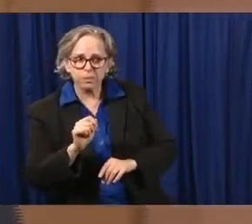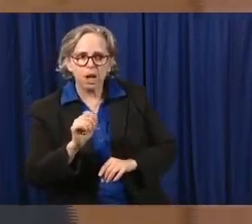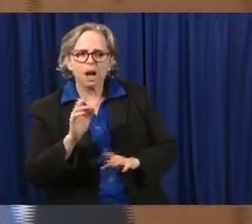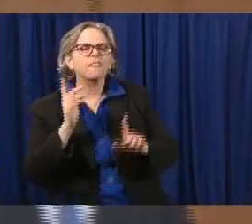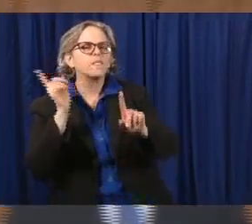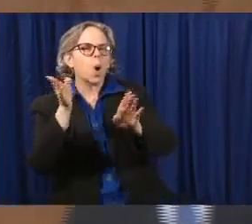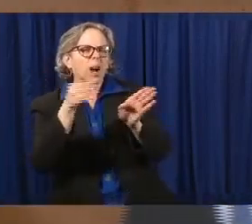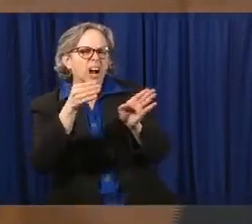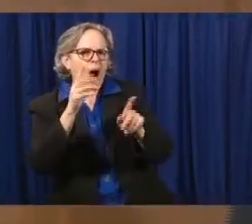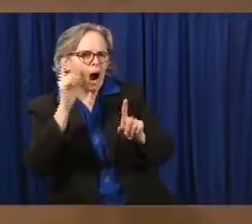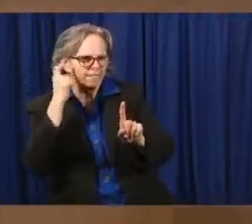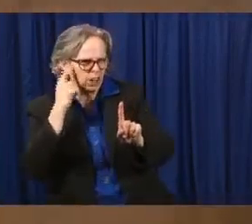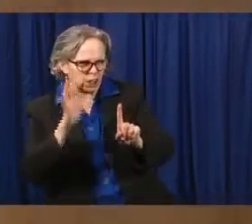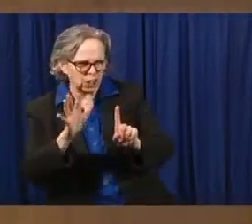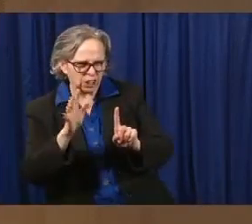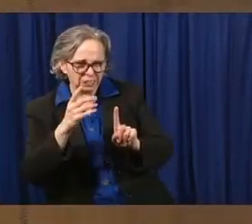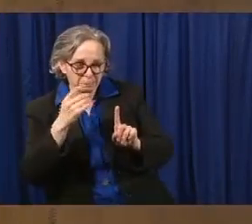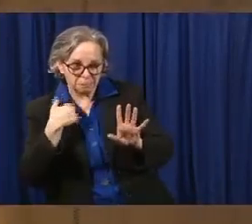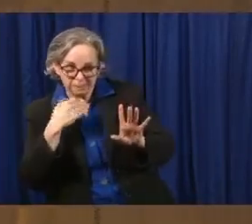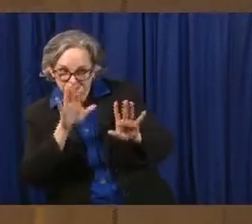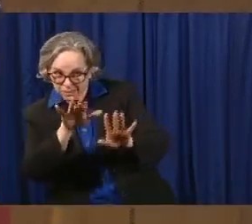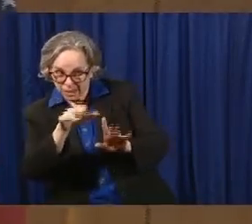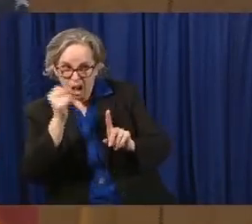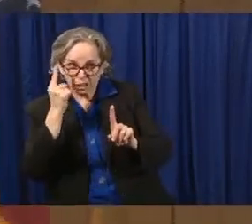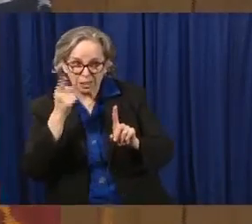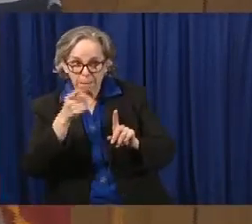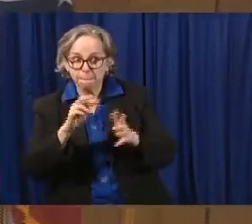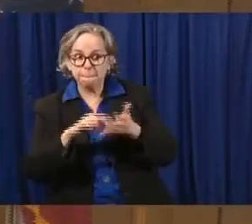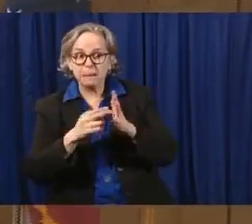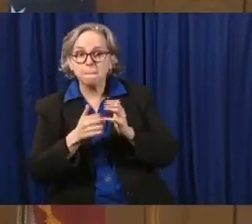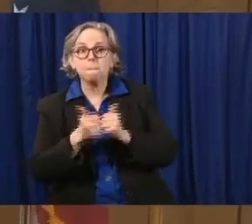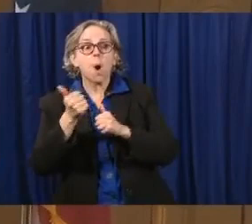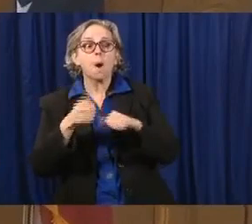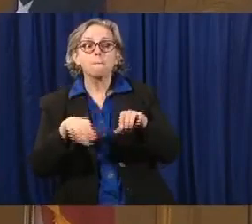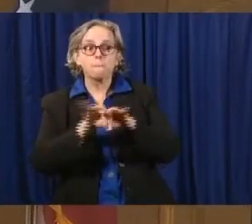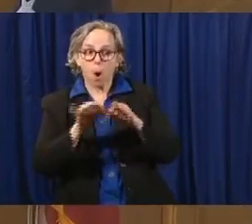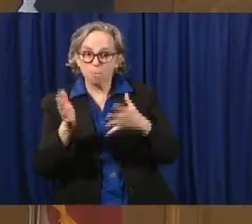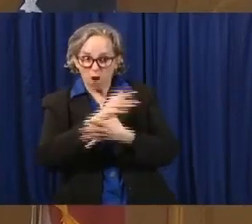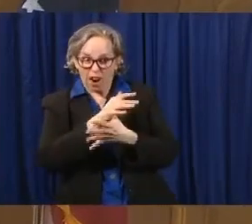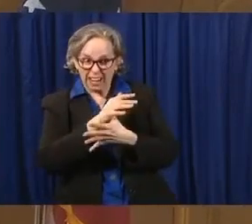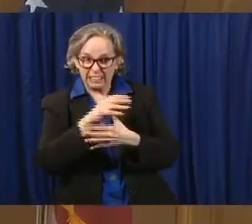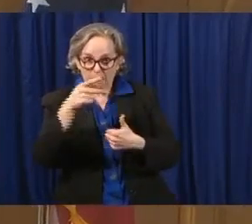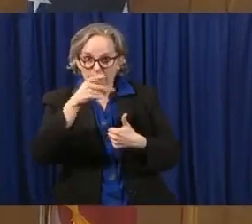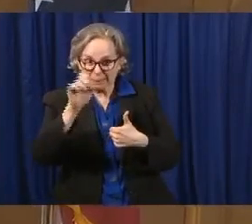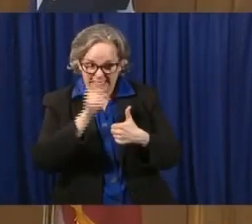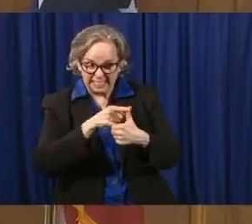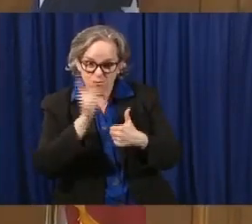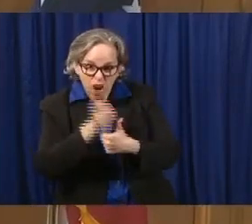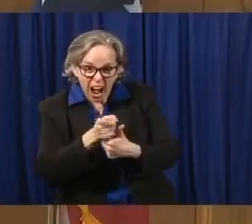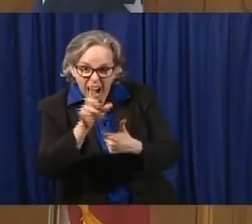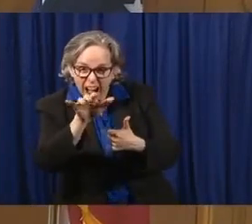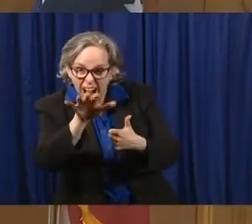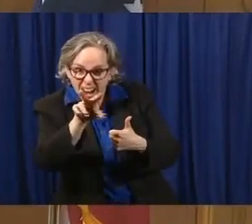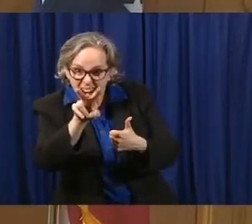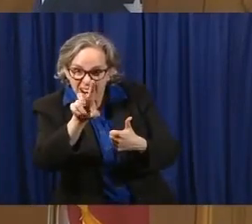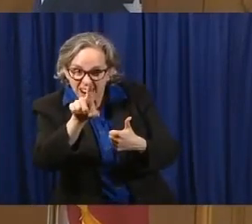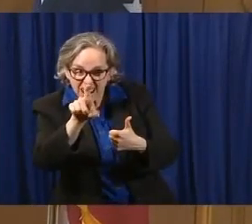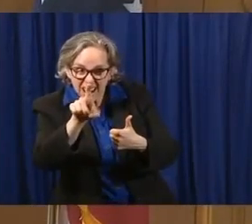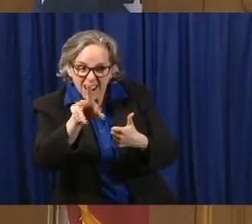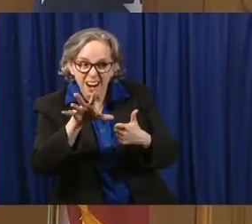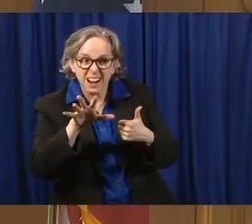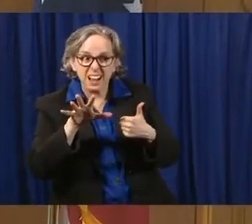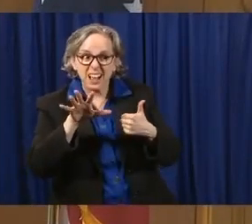that, the big priorities are the PPE right now, and the state working on building up PPE, but when the need for that